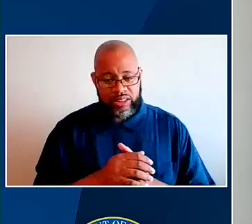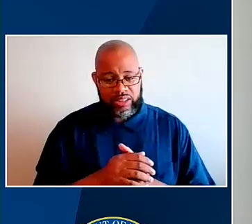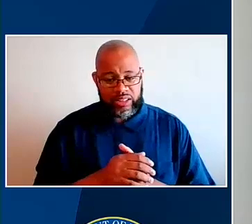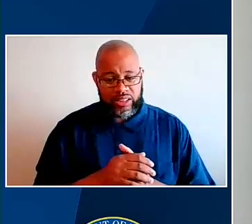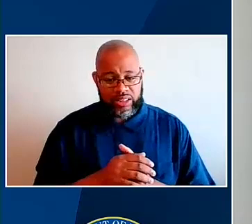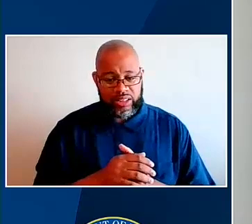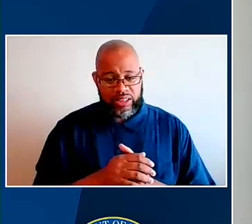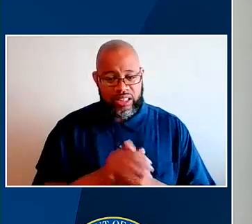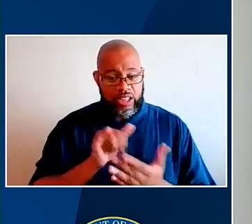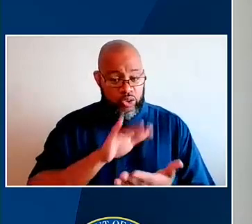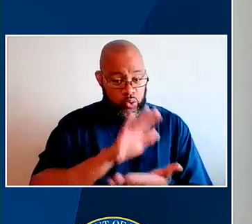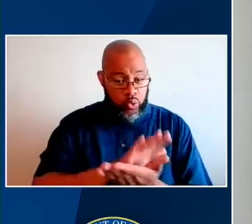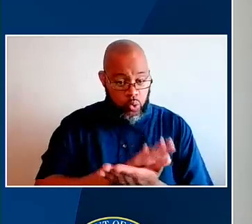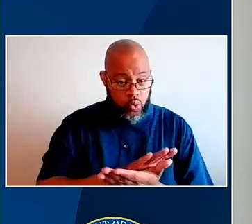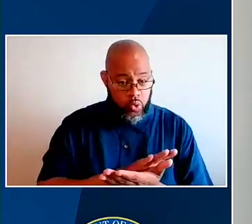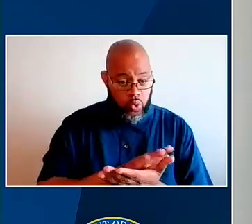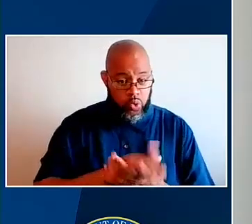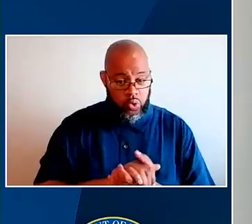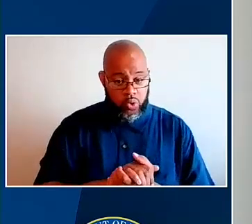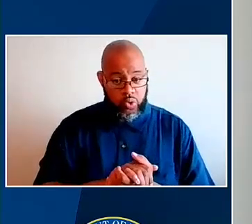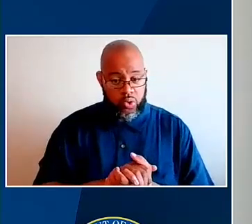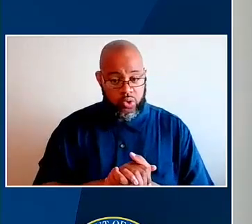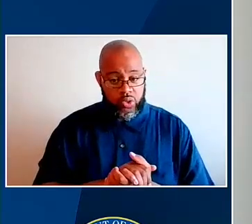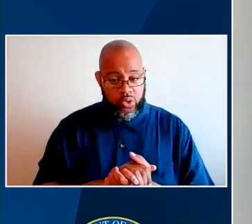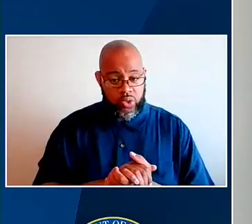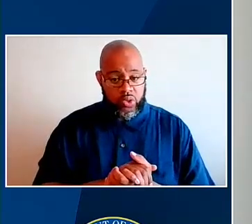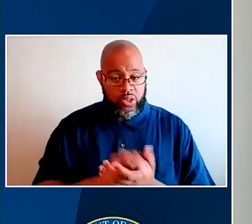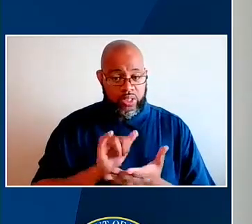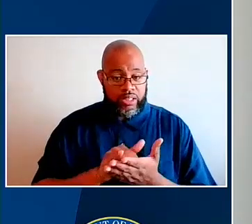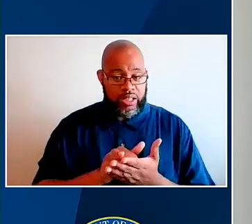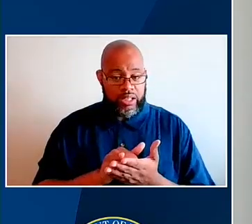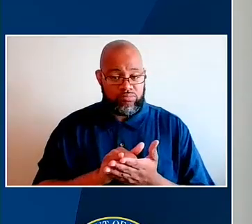the school will default to